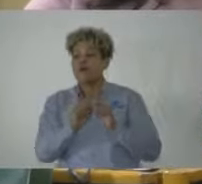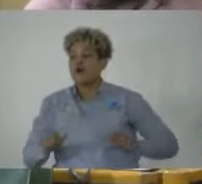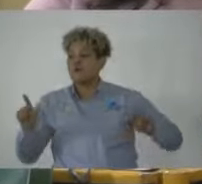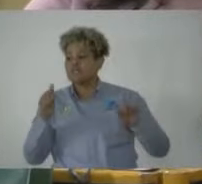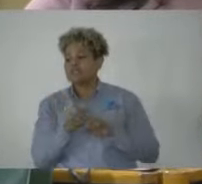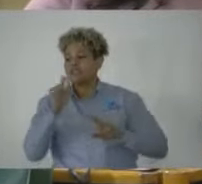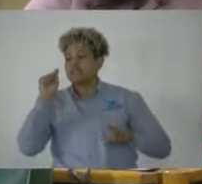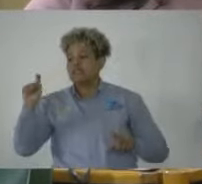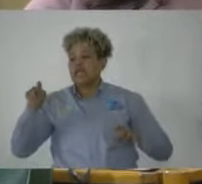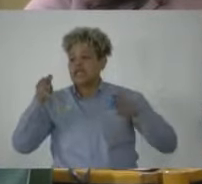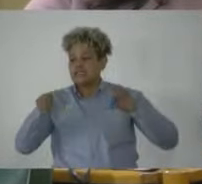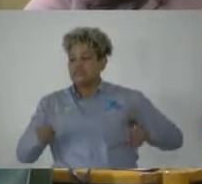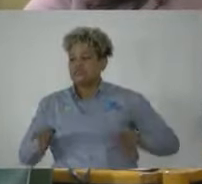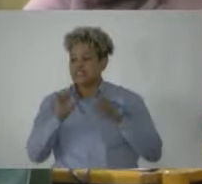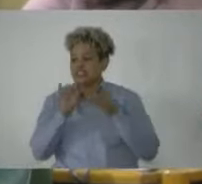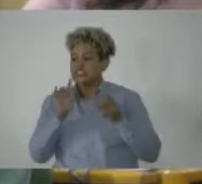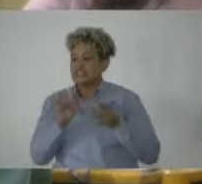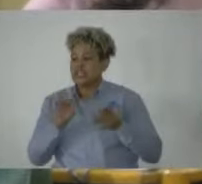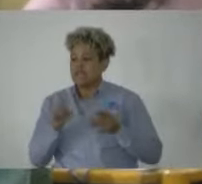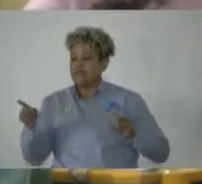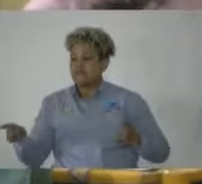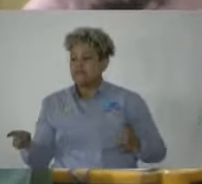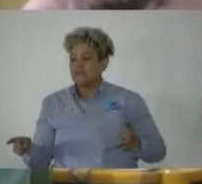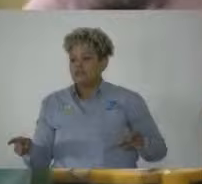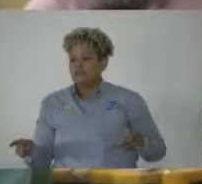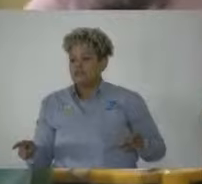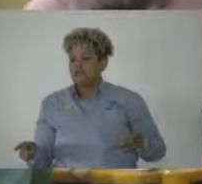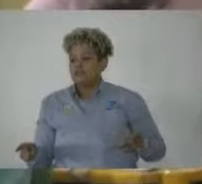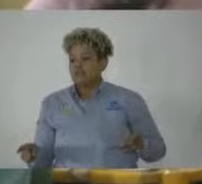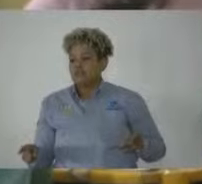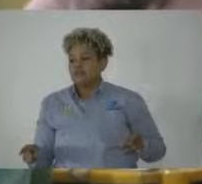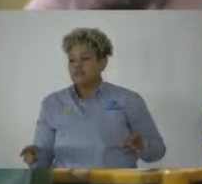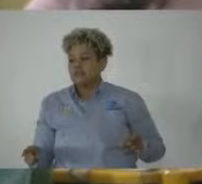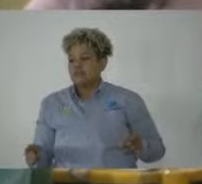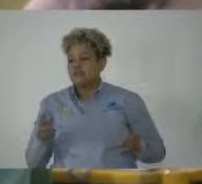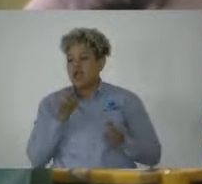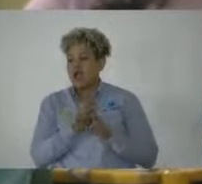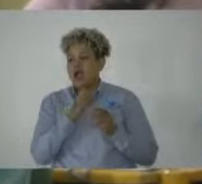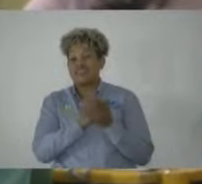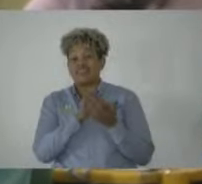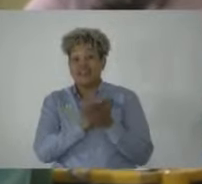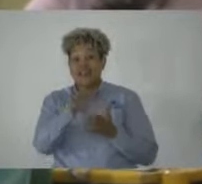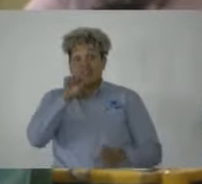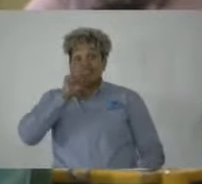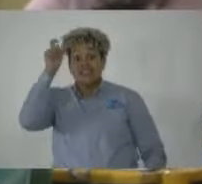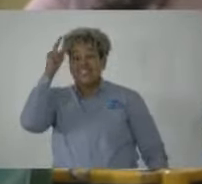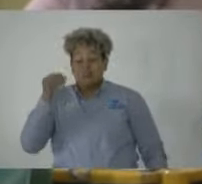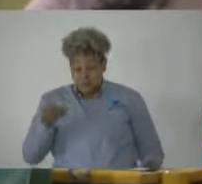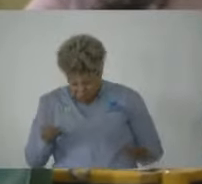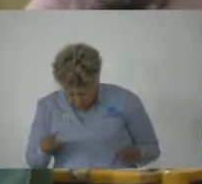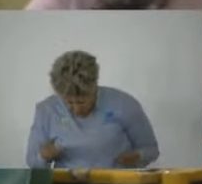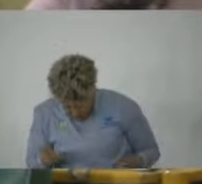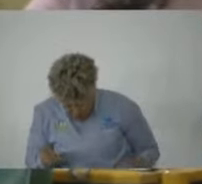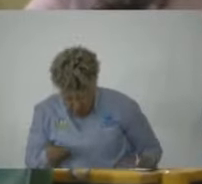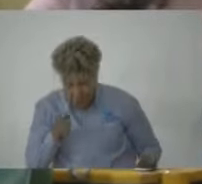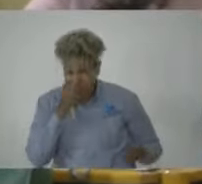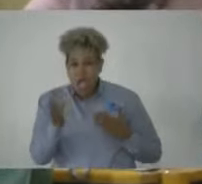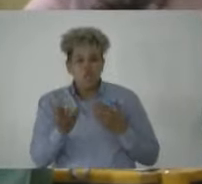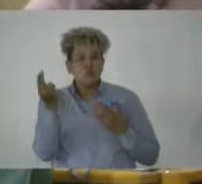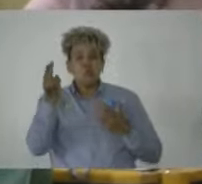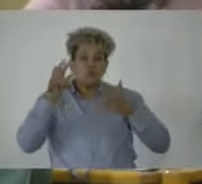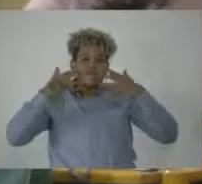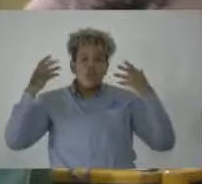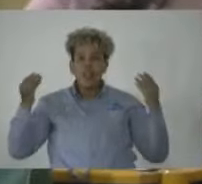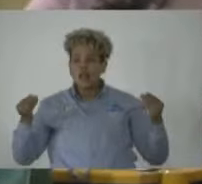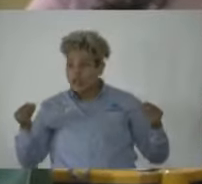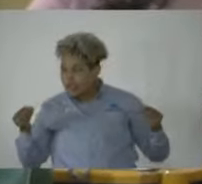a tax expenditure statement. And it's a very hard document to understand. Yeah, so it does not necessarily kind of